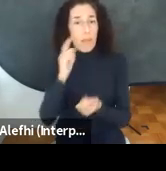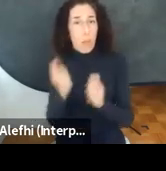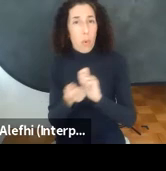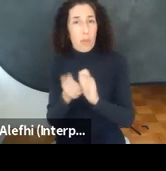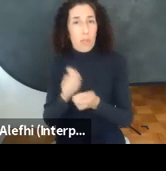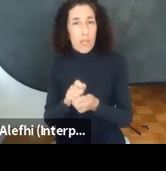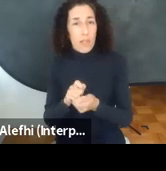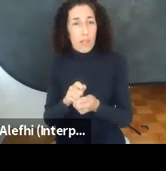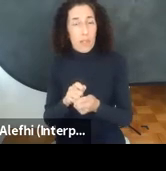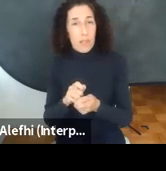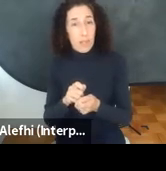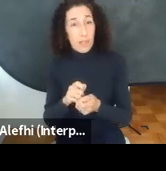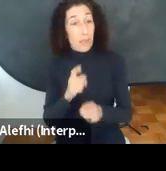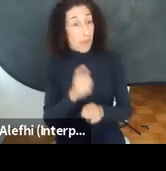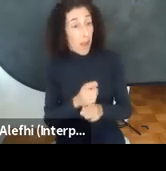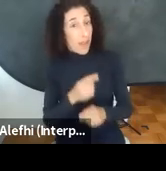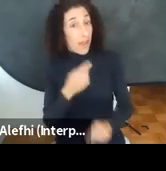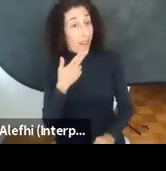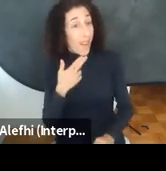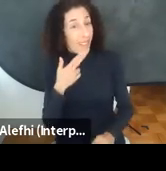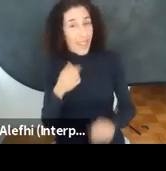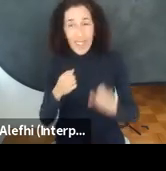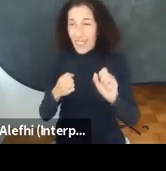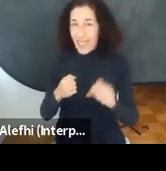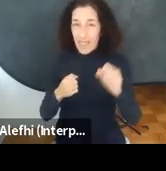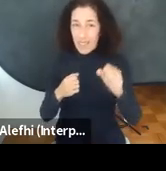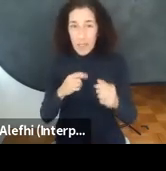honey? Yes. But I met Donna.